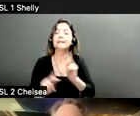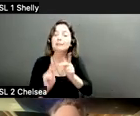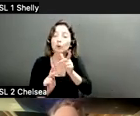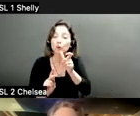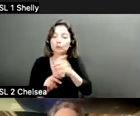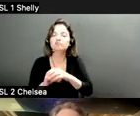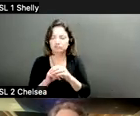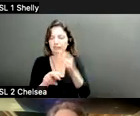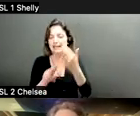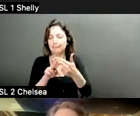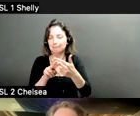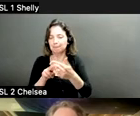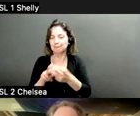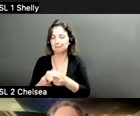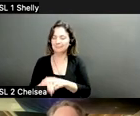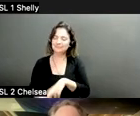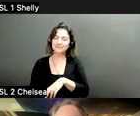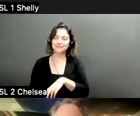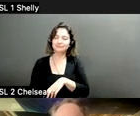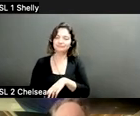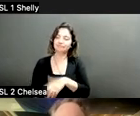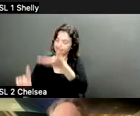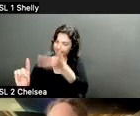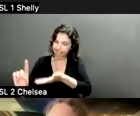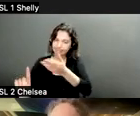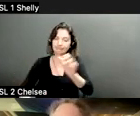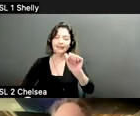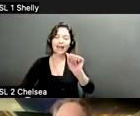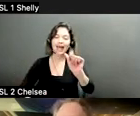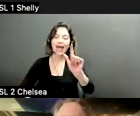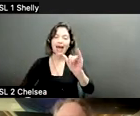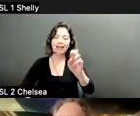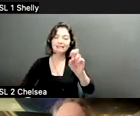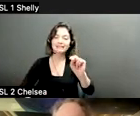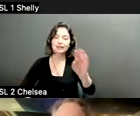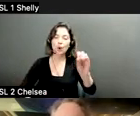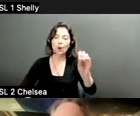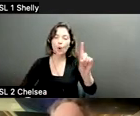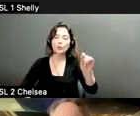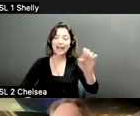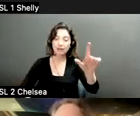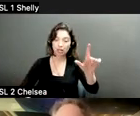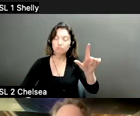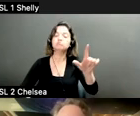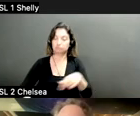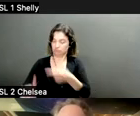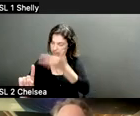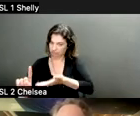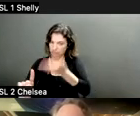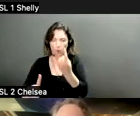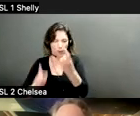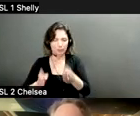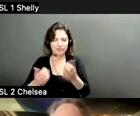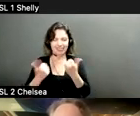I will spell the names. Well, there's Allison O'Daniel, which I guess is A-L-I-S-O-N,